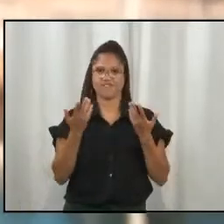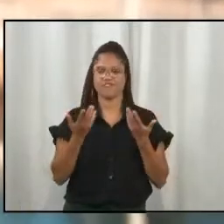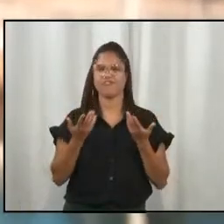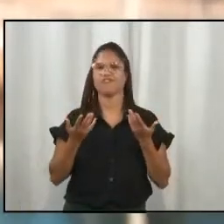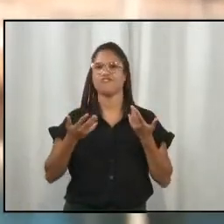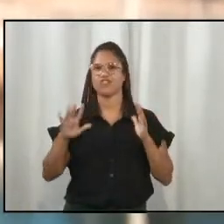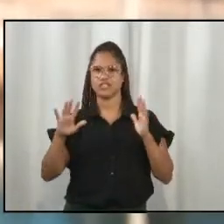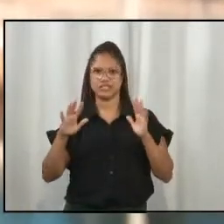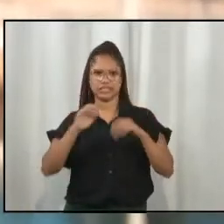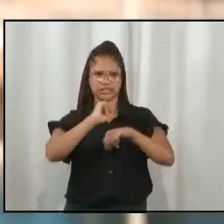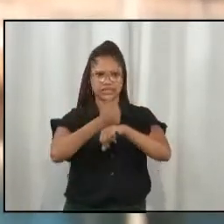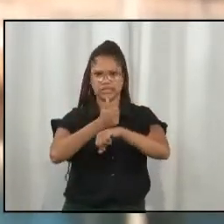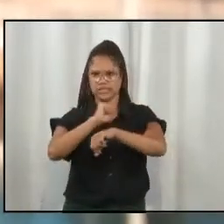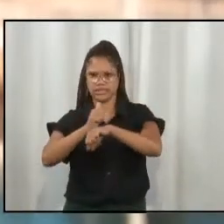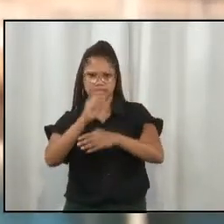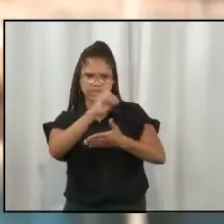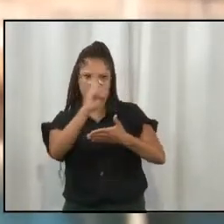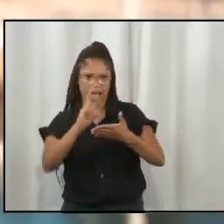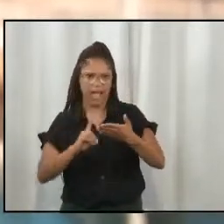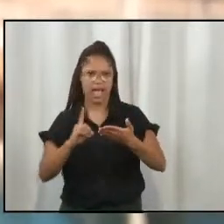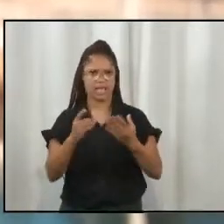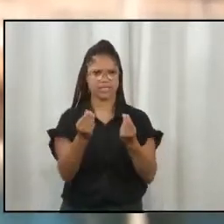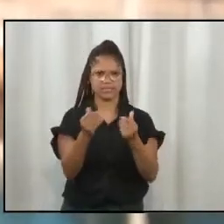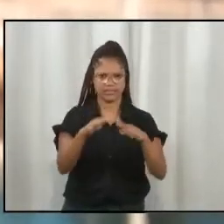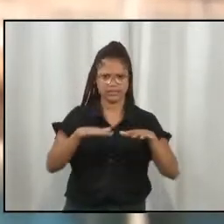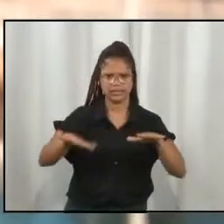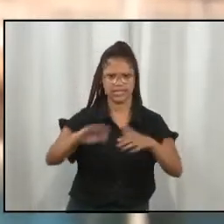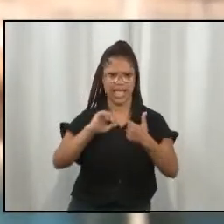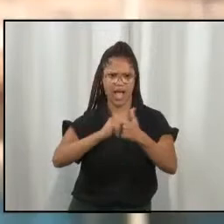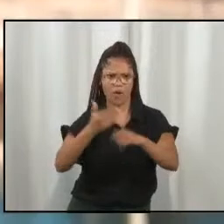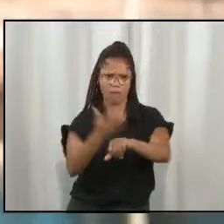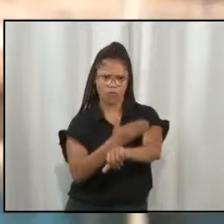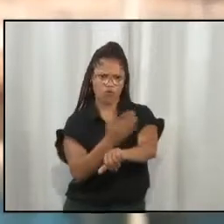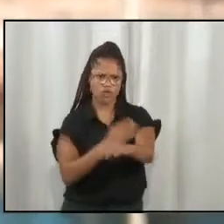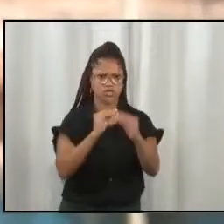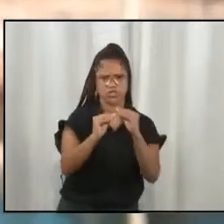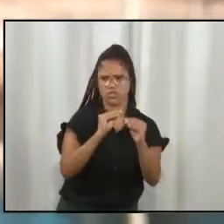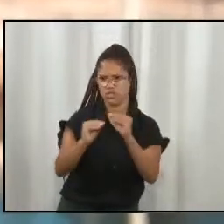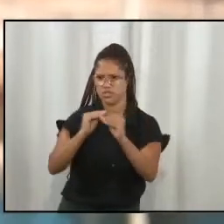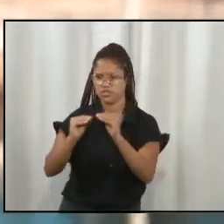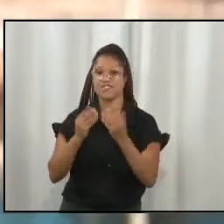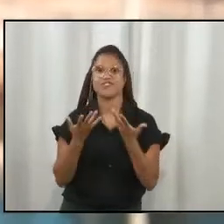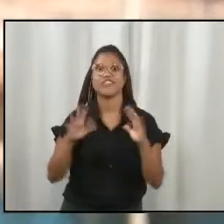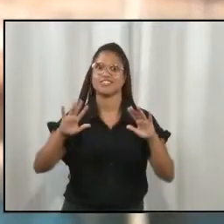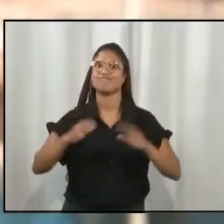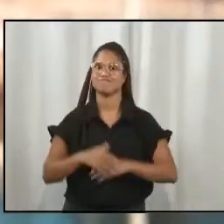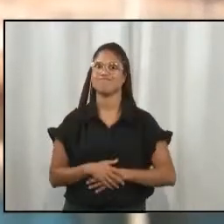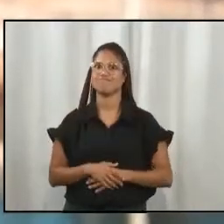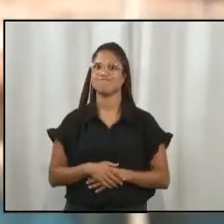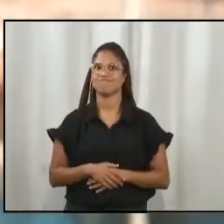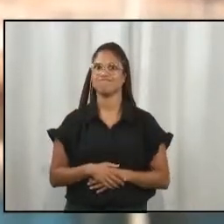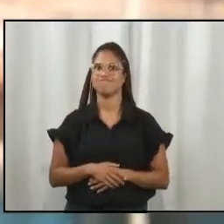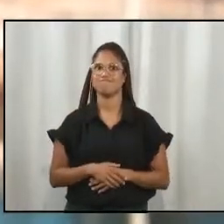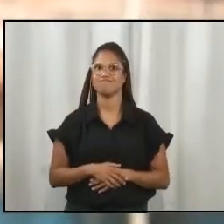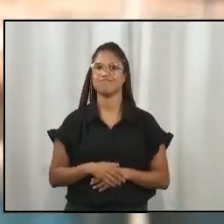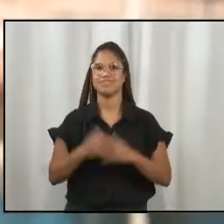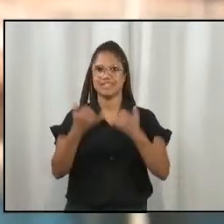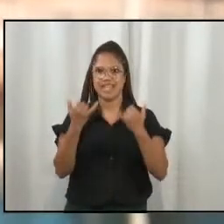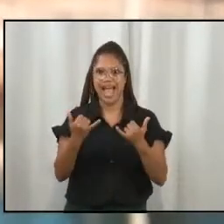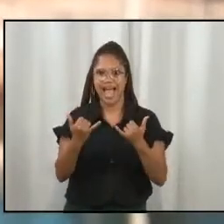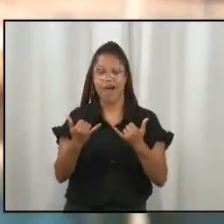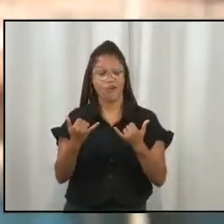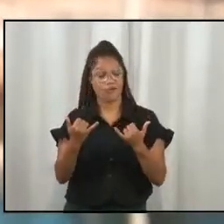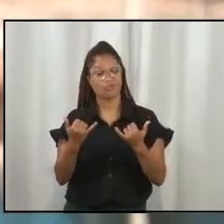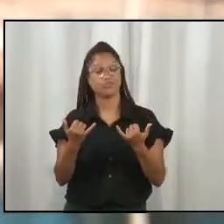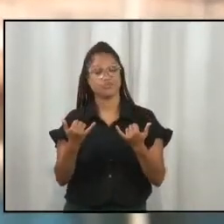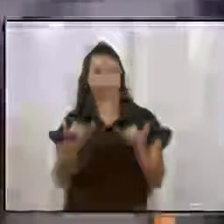with designing those site improvements. And then the manufacturing of those modular units that we're hoping to roll out is